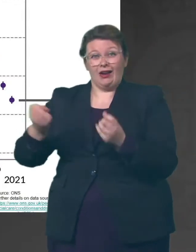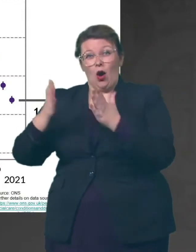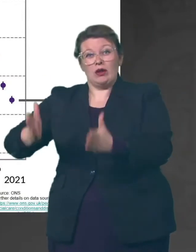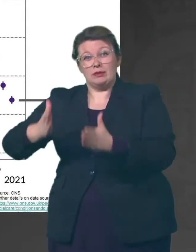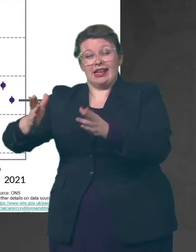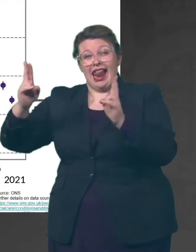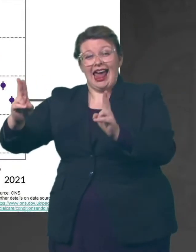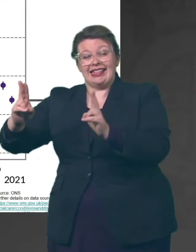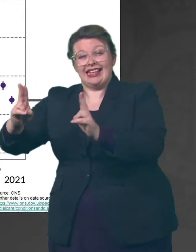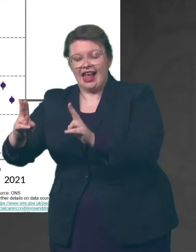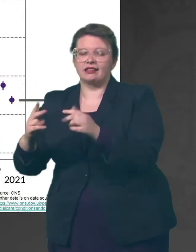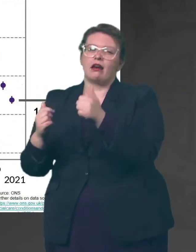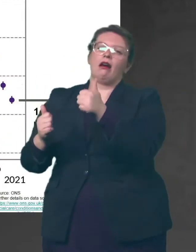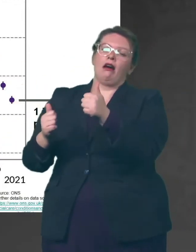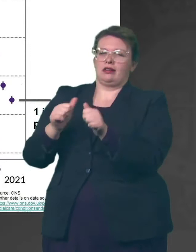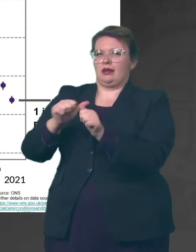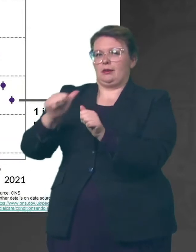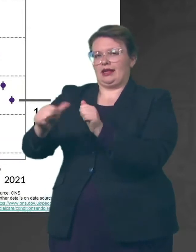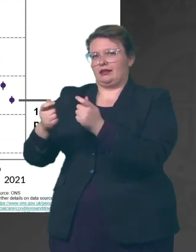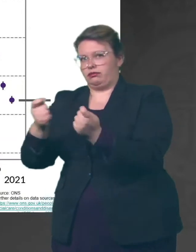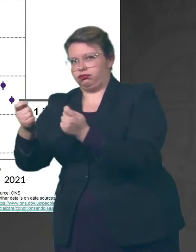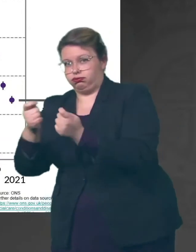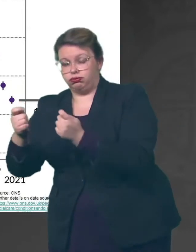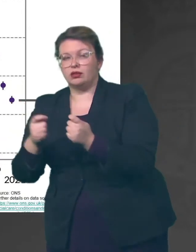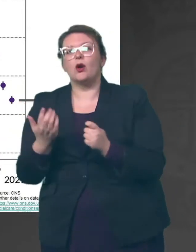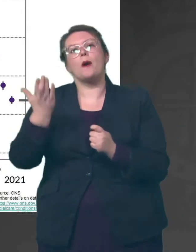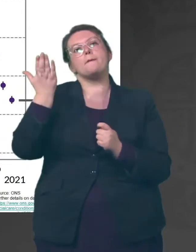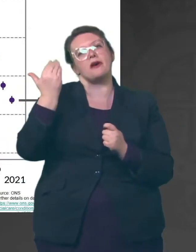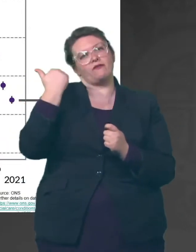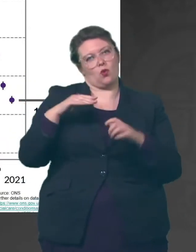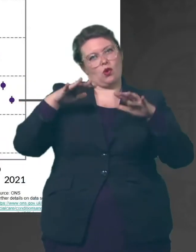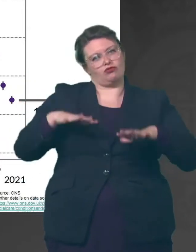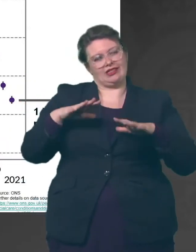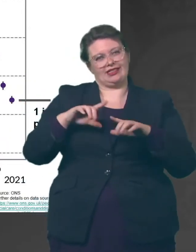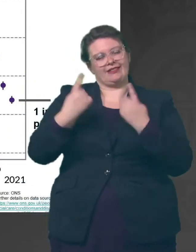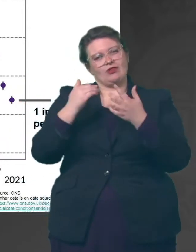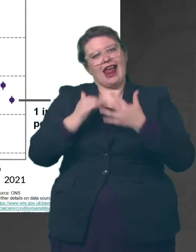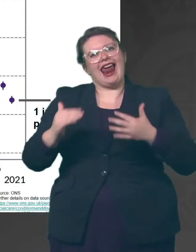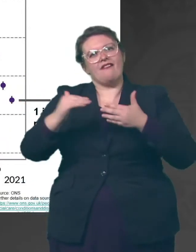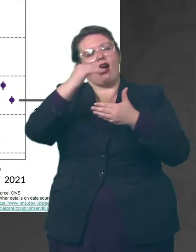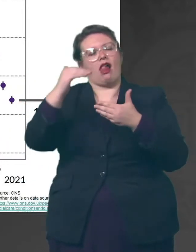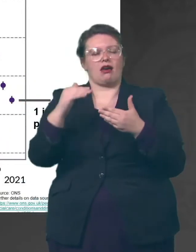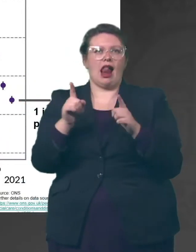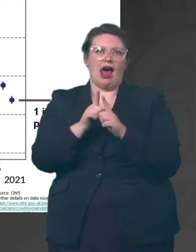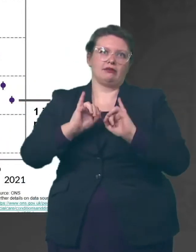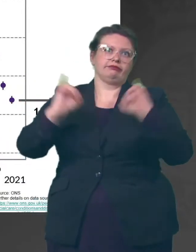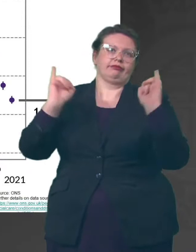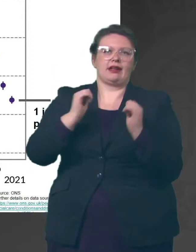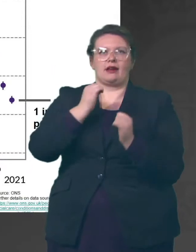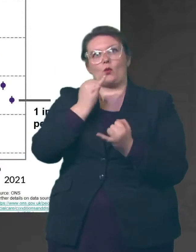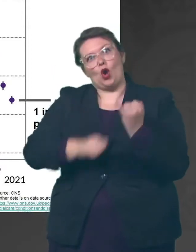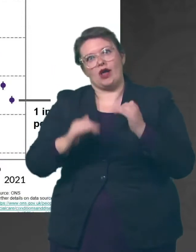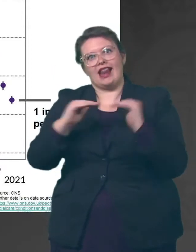level has been moved down from level 5 to level 4, which is, of course, great news. But level 4